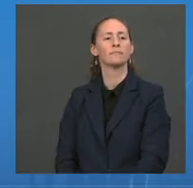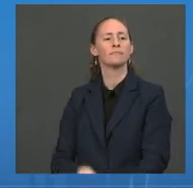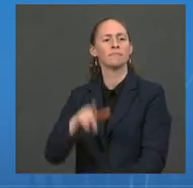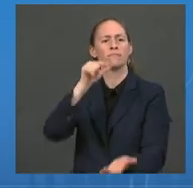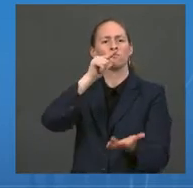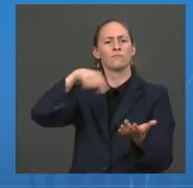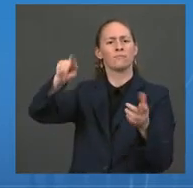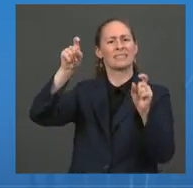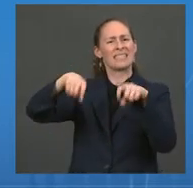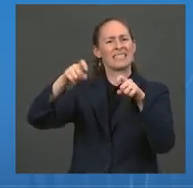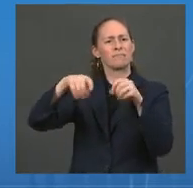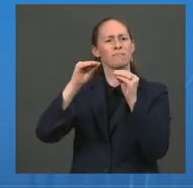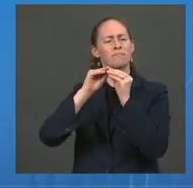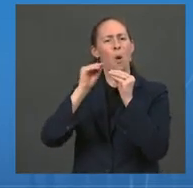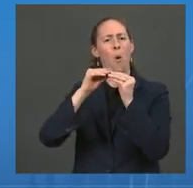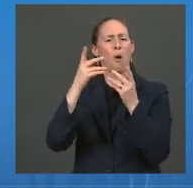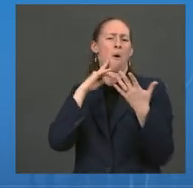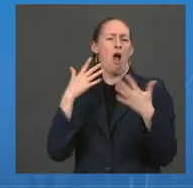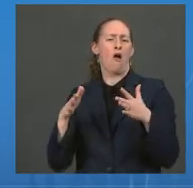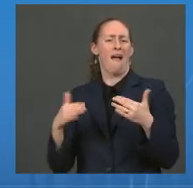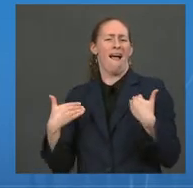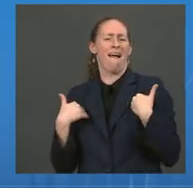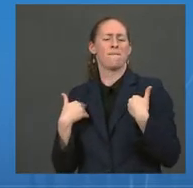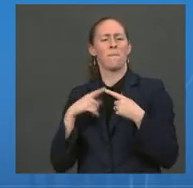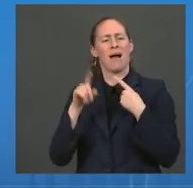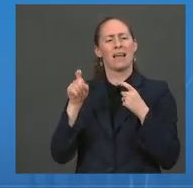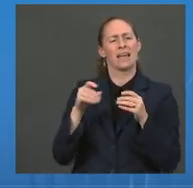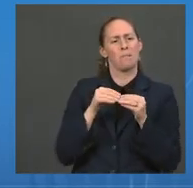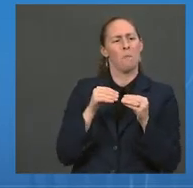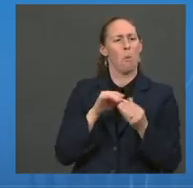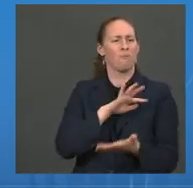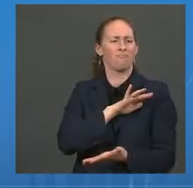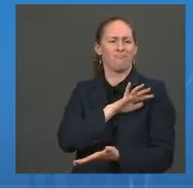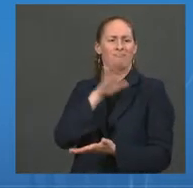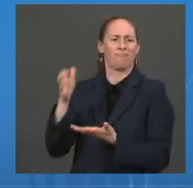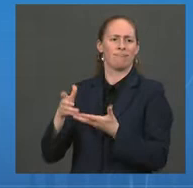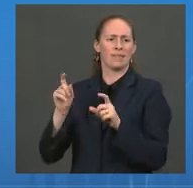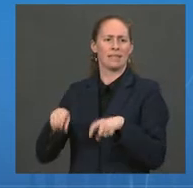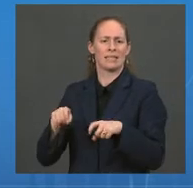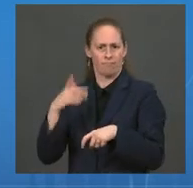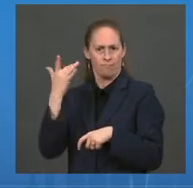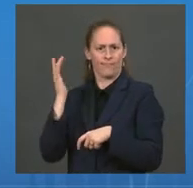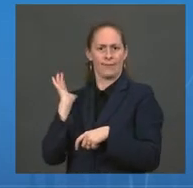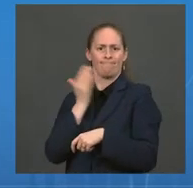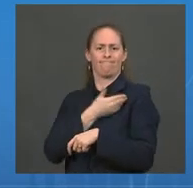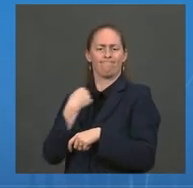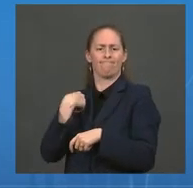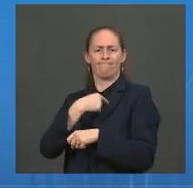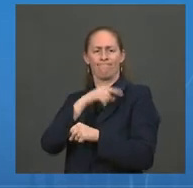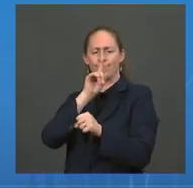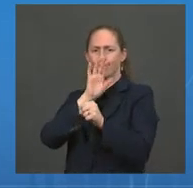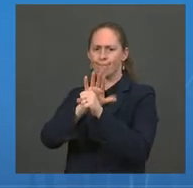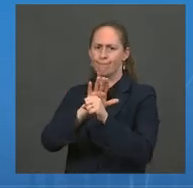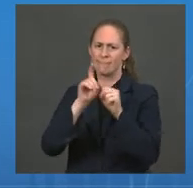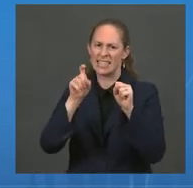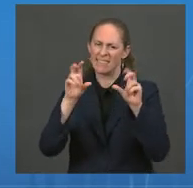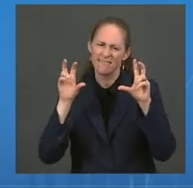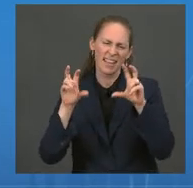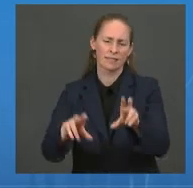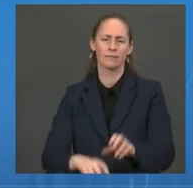manufacturing occurs based on the U.S.'s commitment to the testing sector.